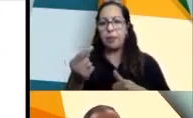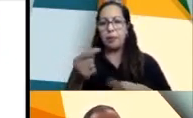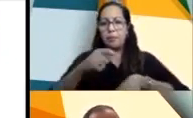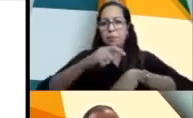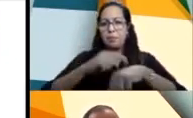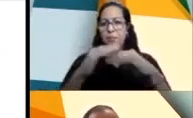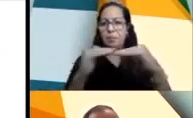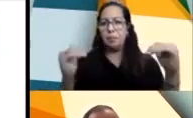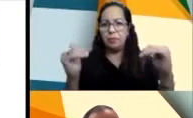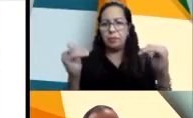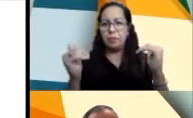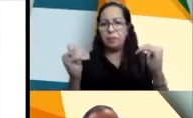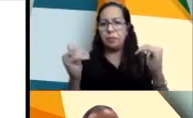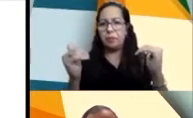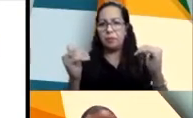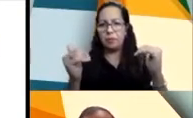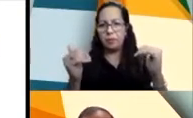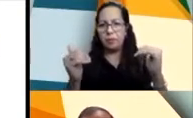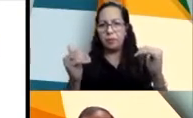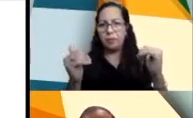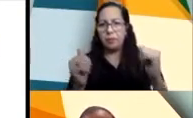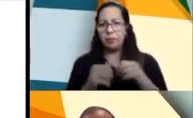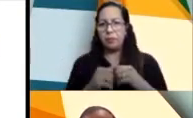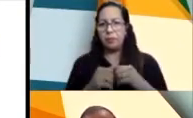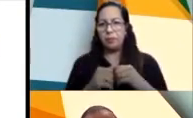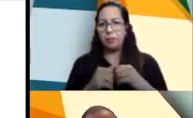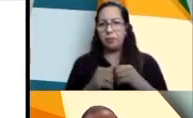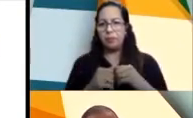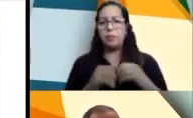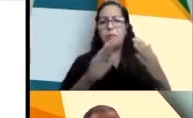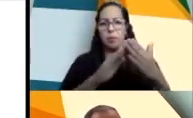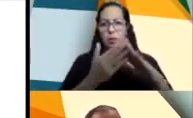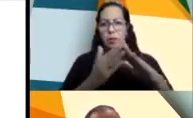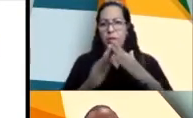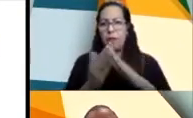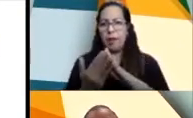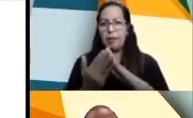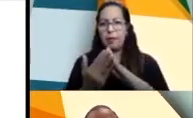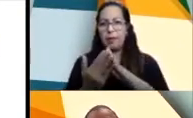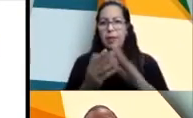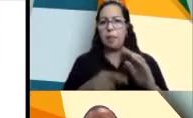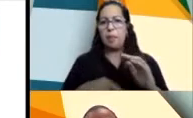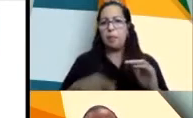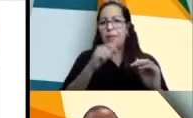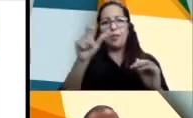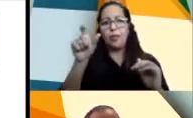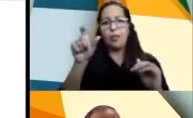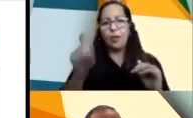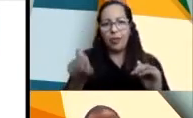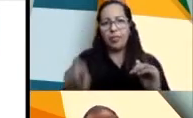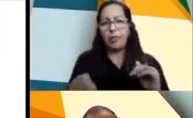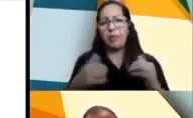of development, that are municipalities, they not necessarily have the